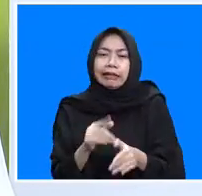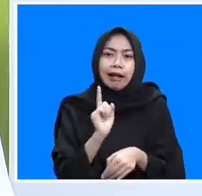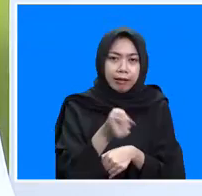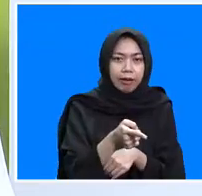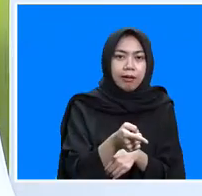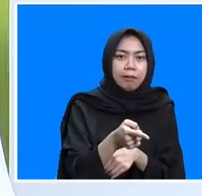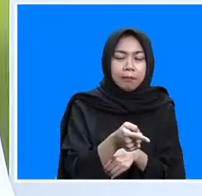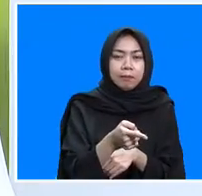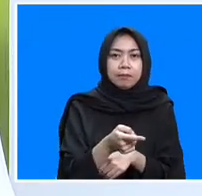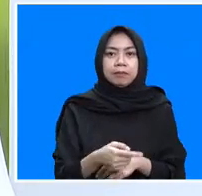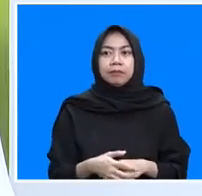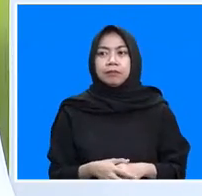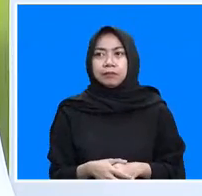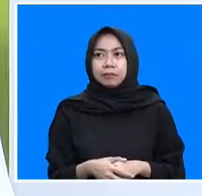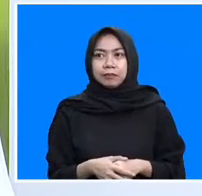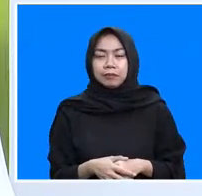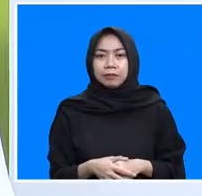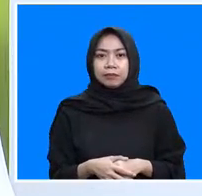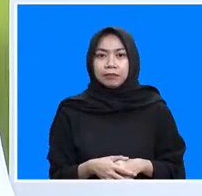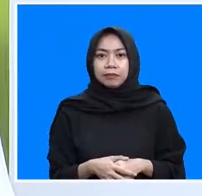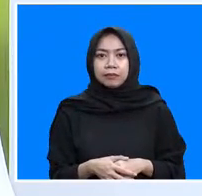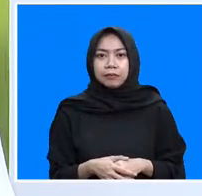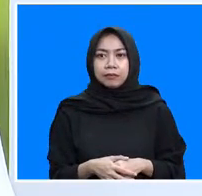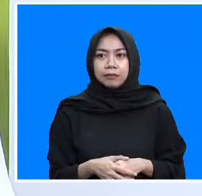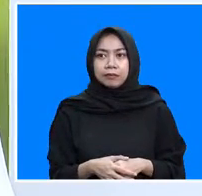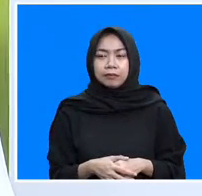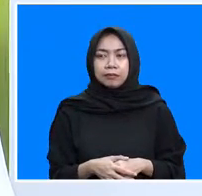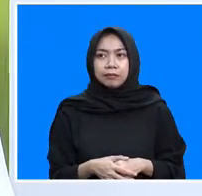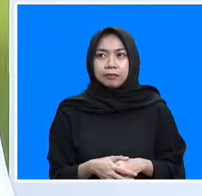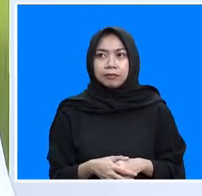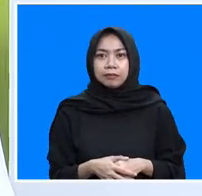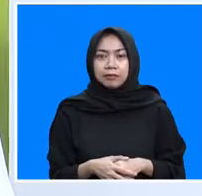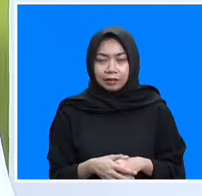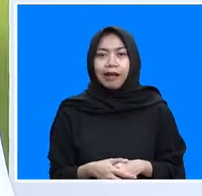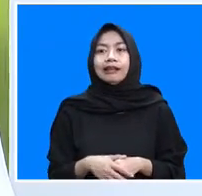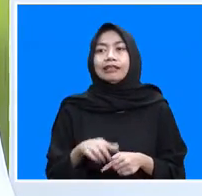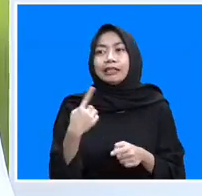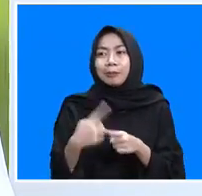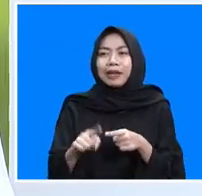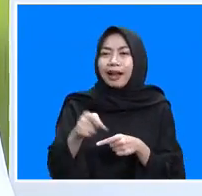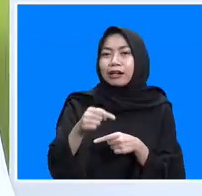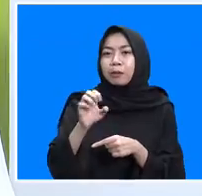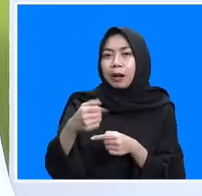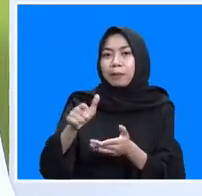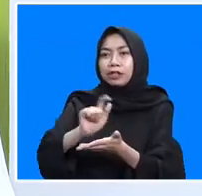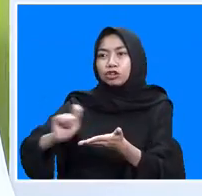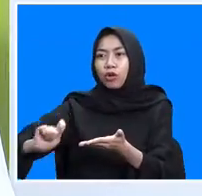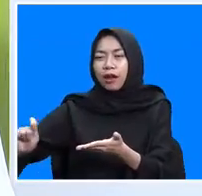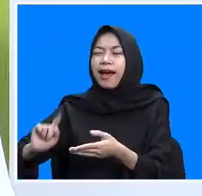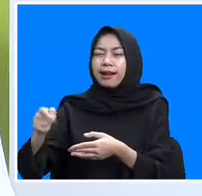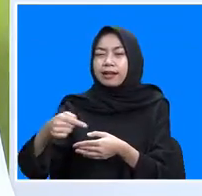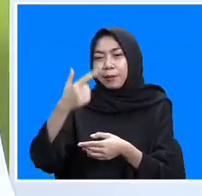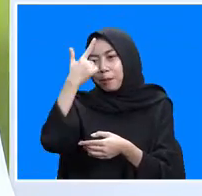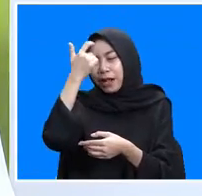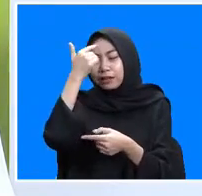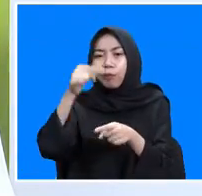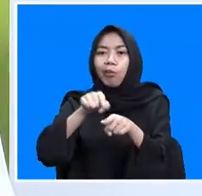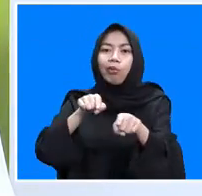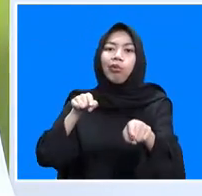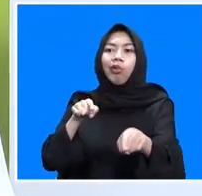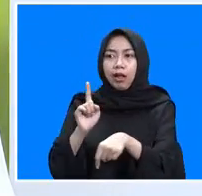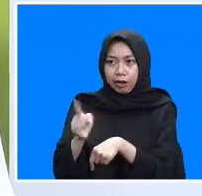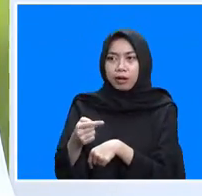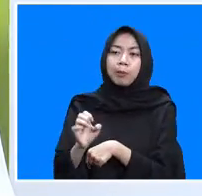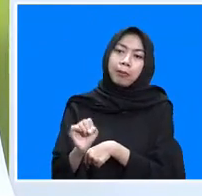that some of the disadvantaged schools actually suffered learning loss for about 2 months. But then that was also